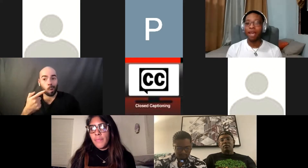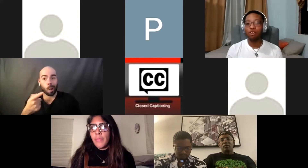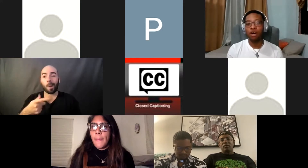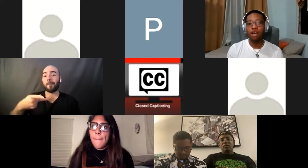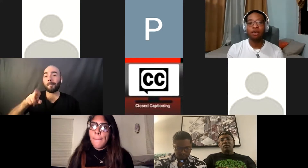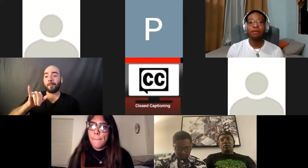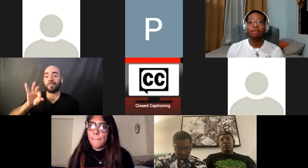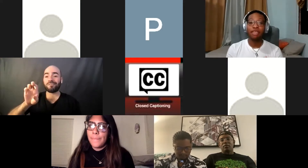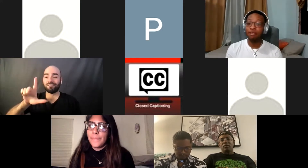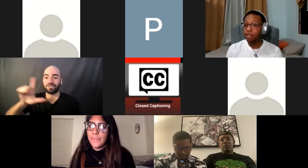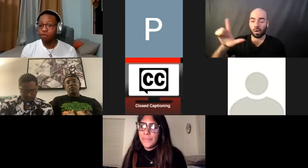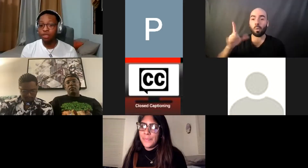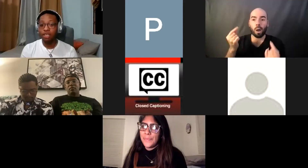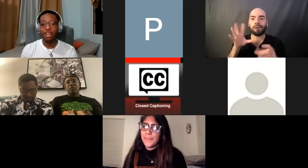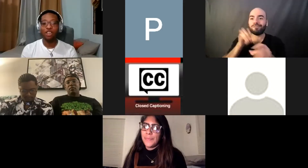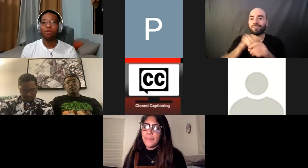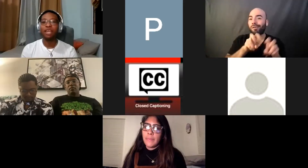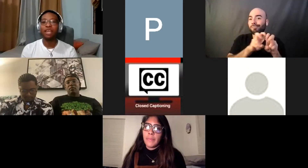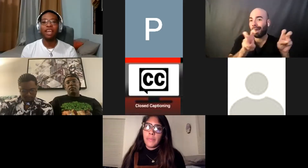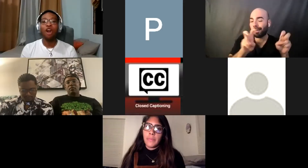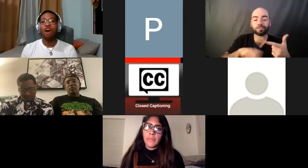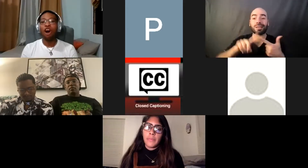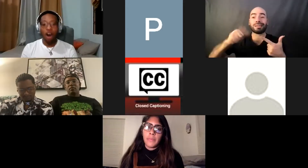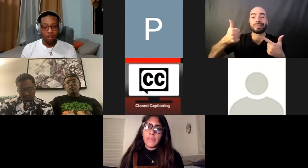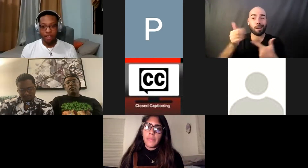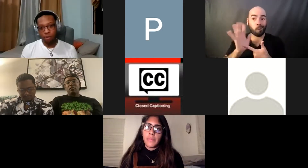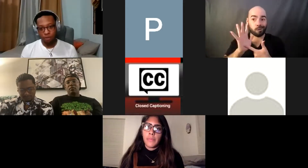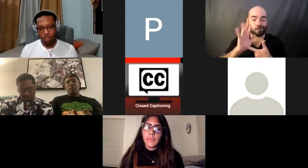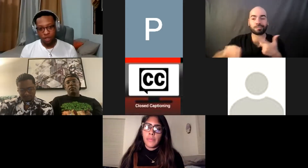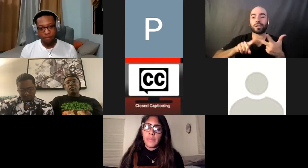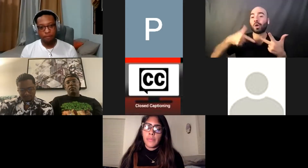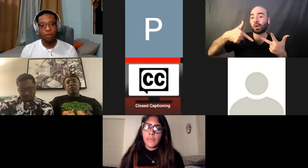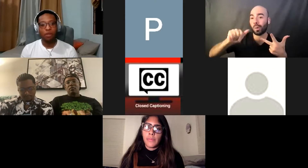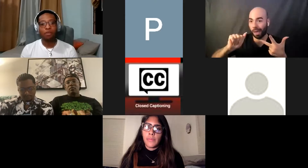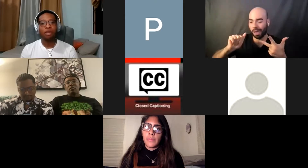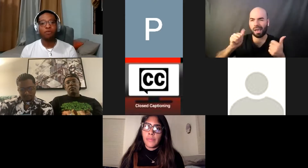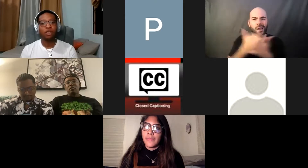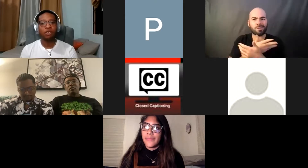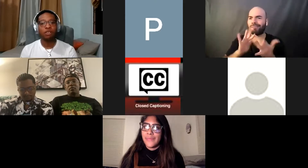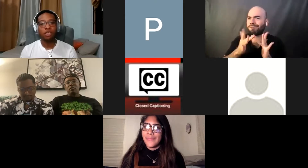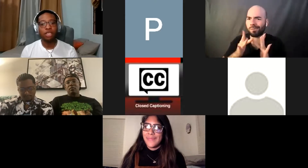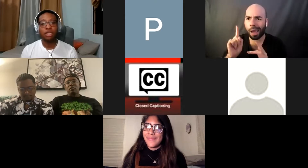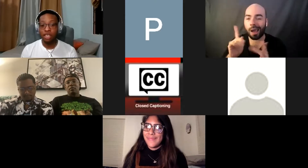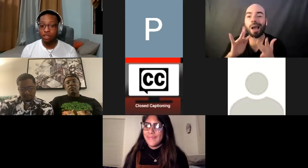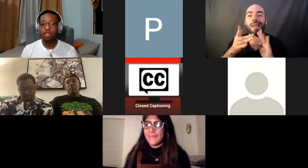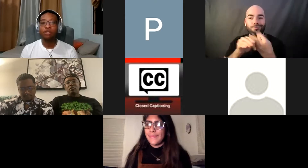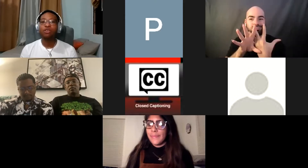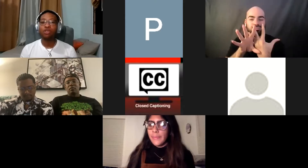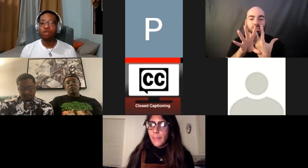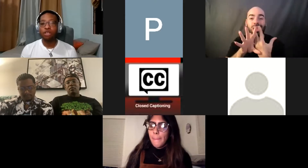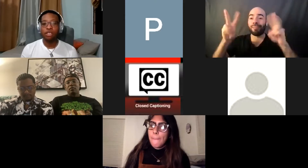a panel talk, 10 films, and a Q&A, all available virtually. The theme of this year's series